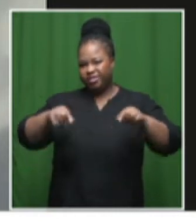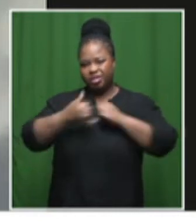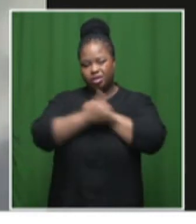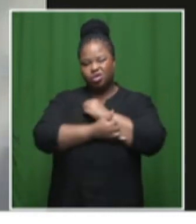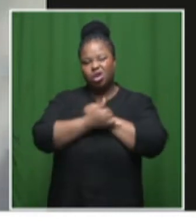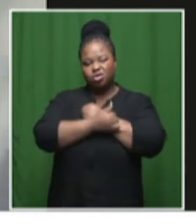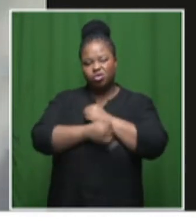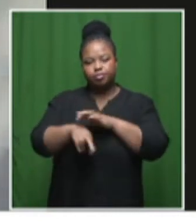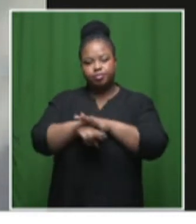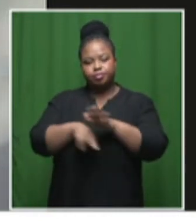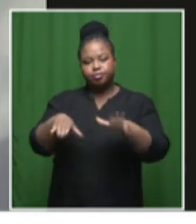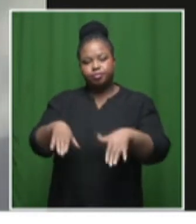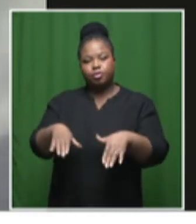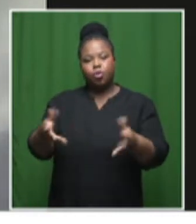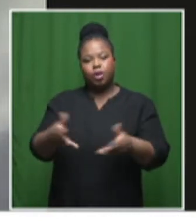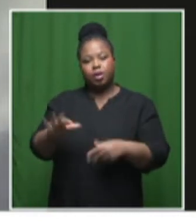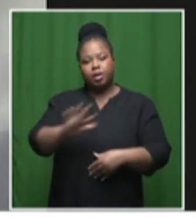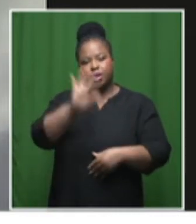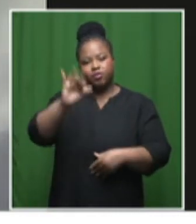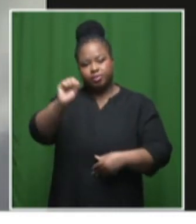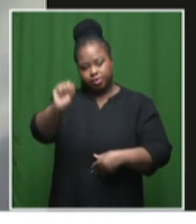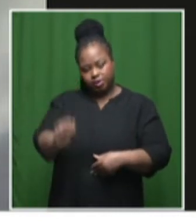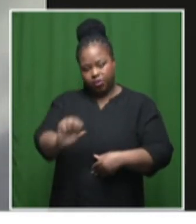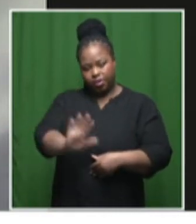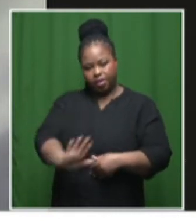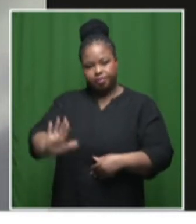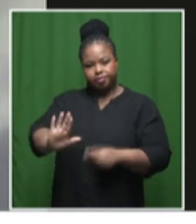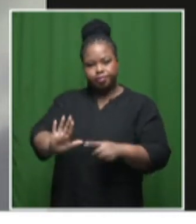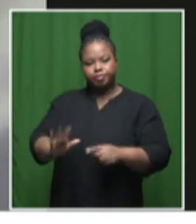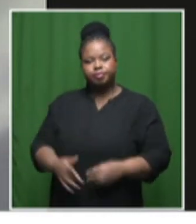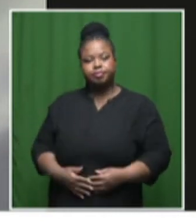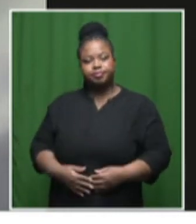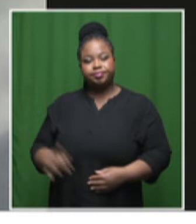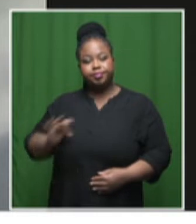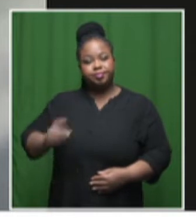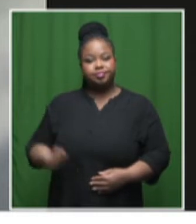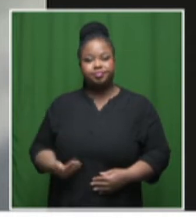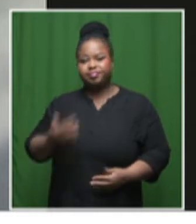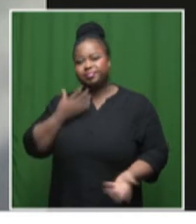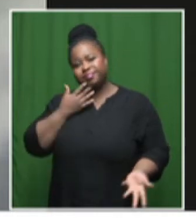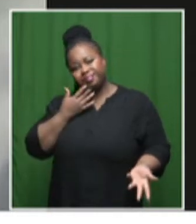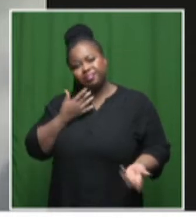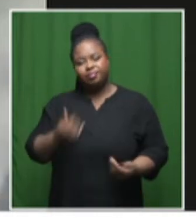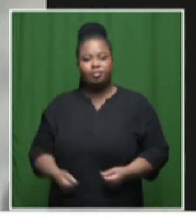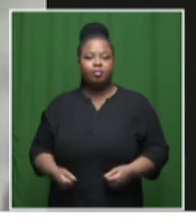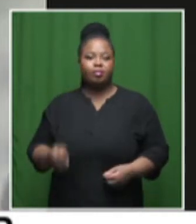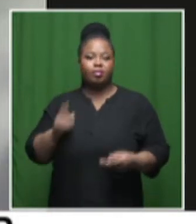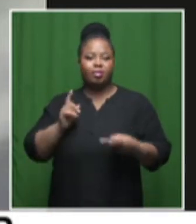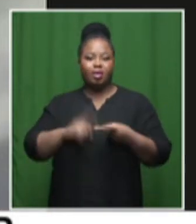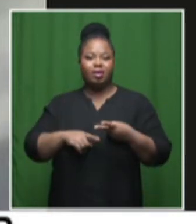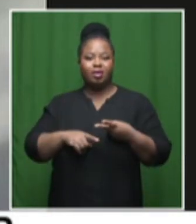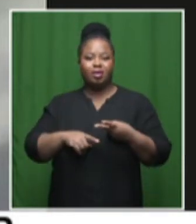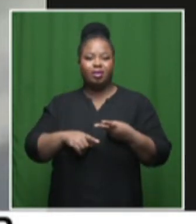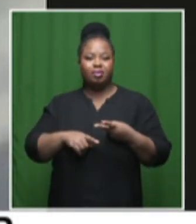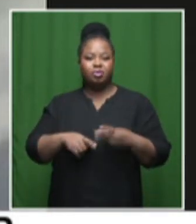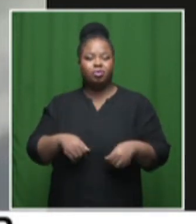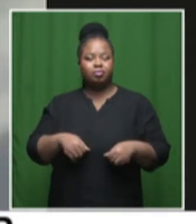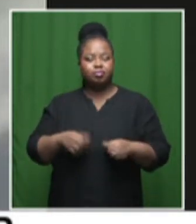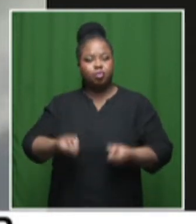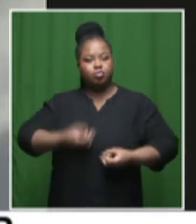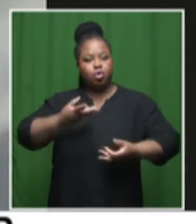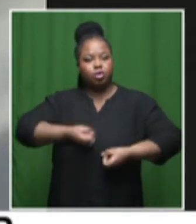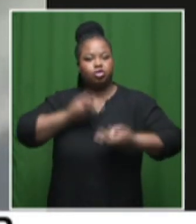the region that is Sub-Saharan Africa. Feminism Ya, mang also looks at the various ways of expression, from